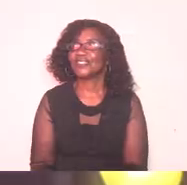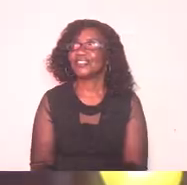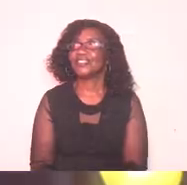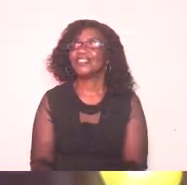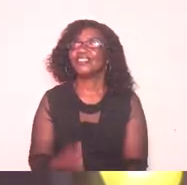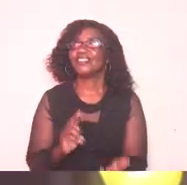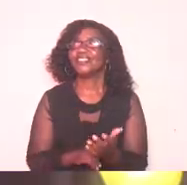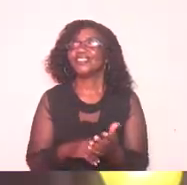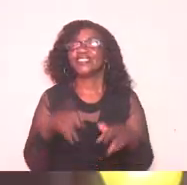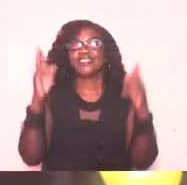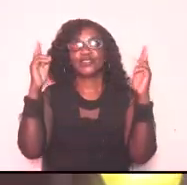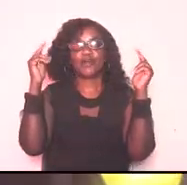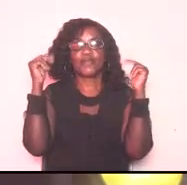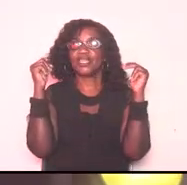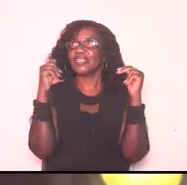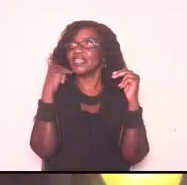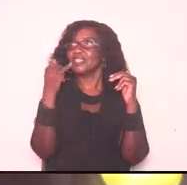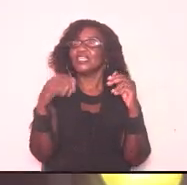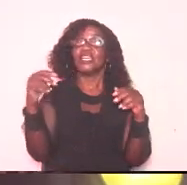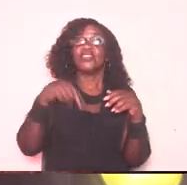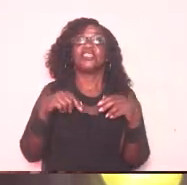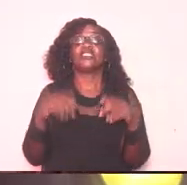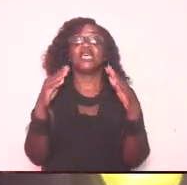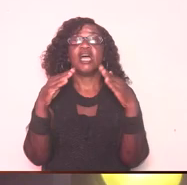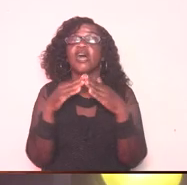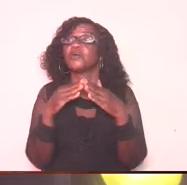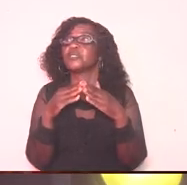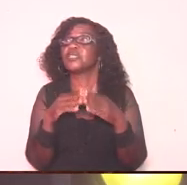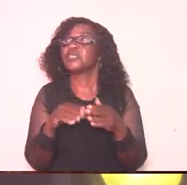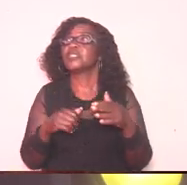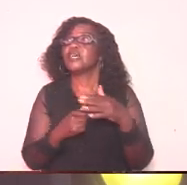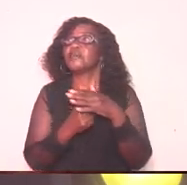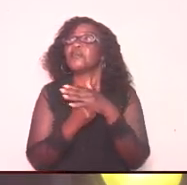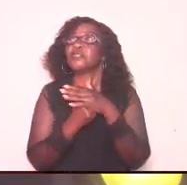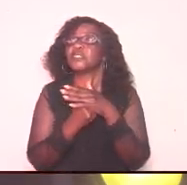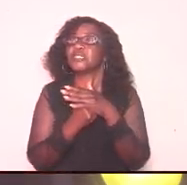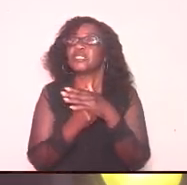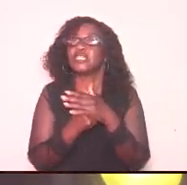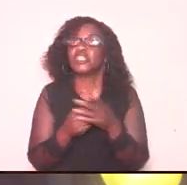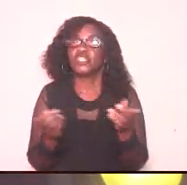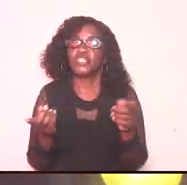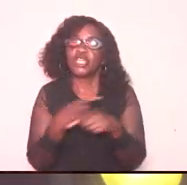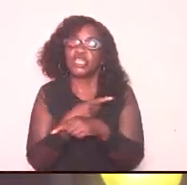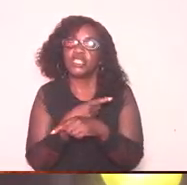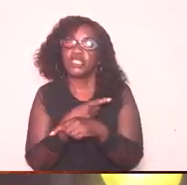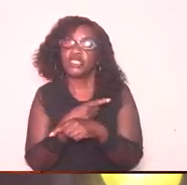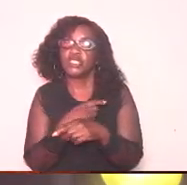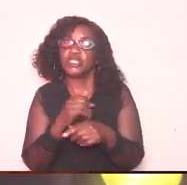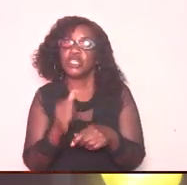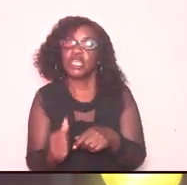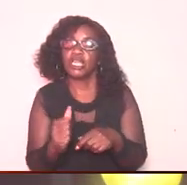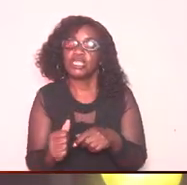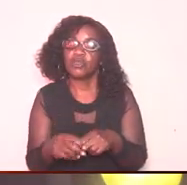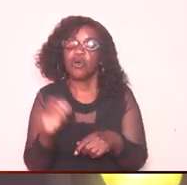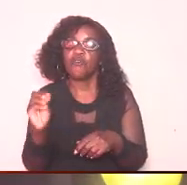And the motion reads, this House supports the decision to raise the age of sexual consent. I will